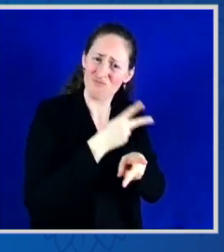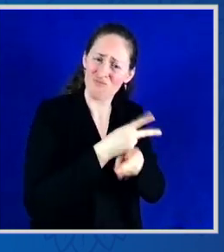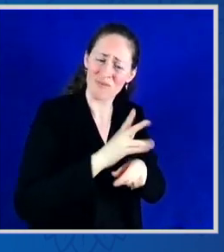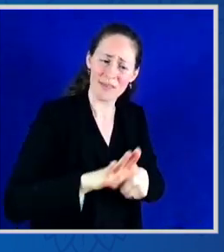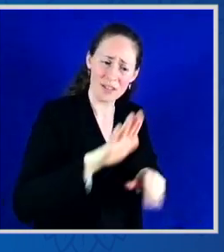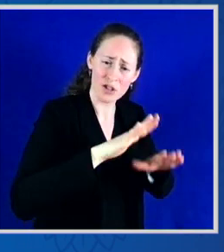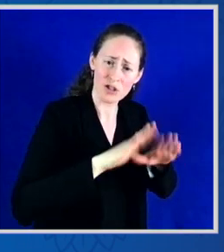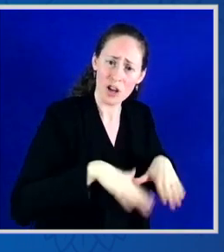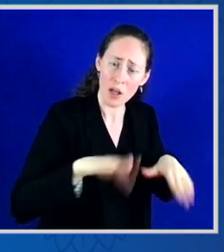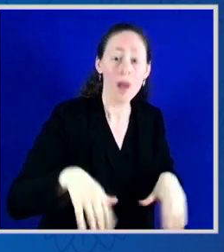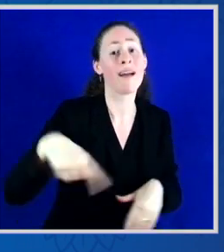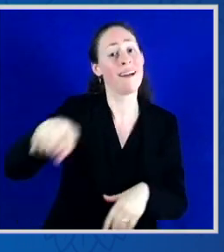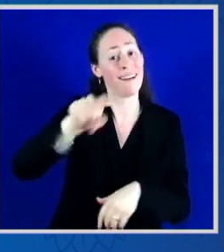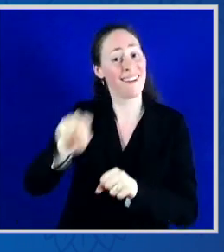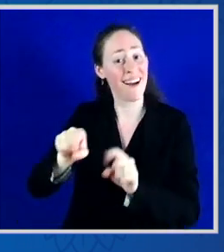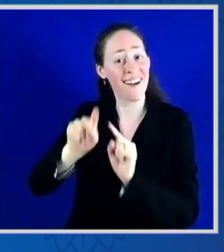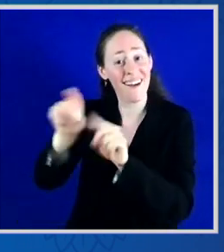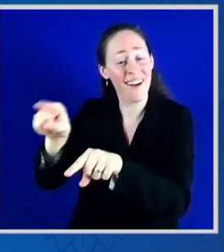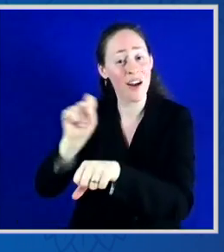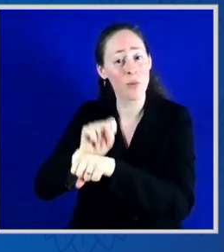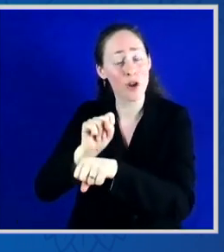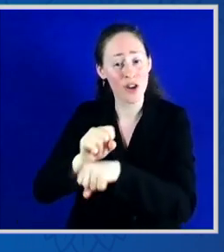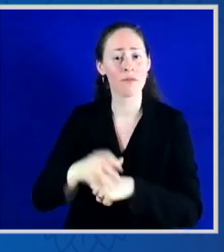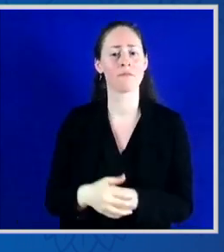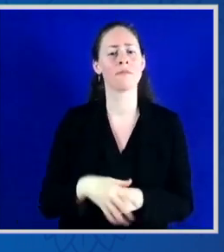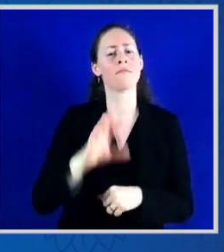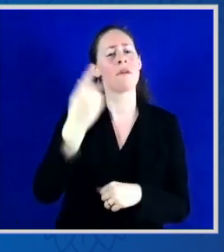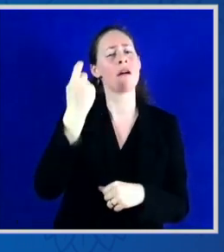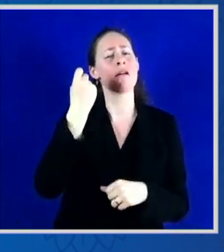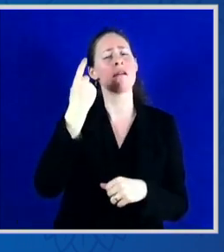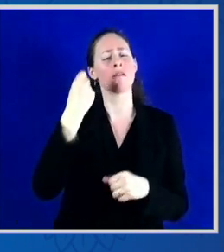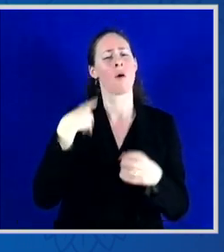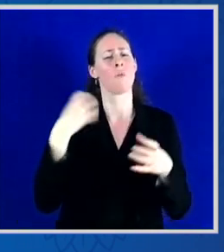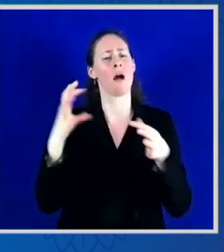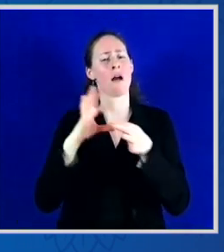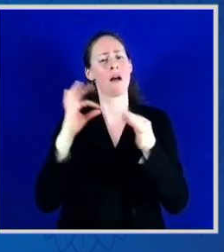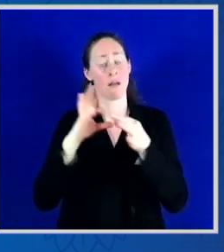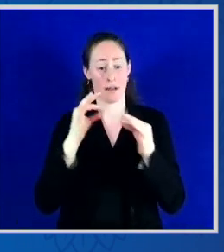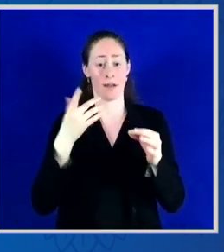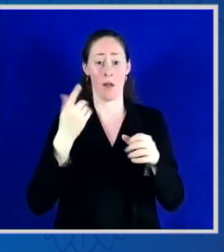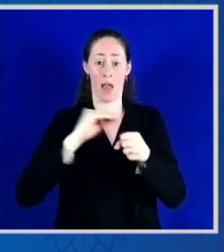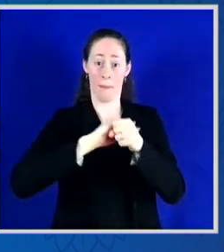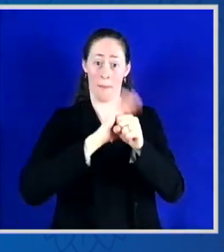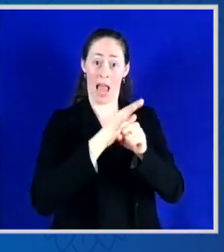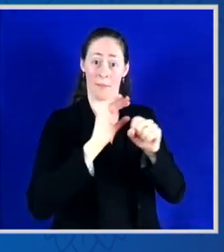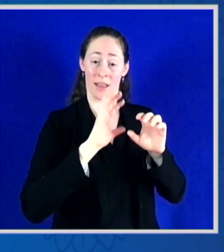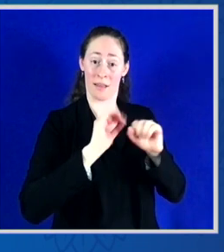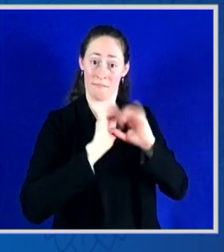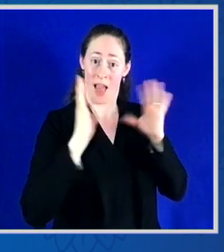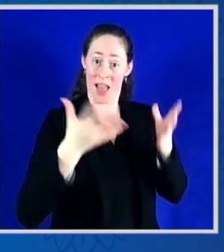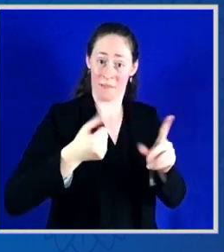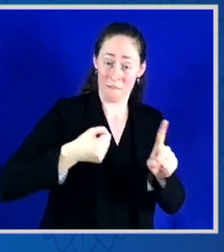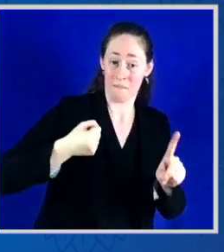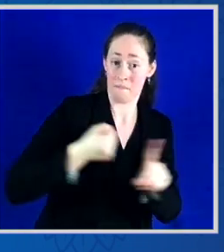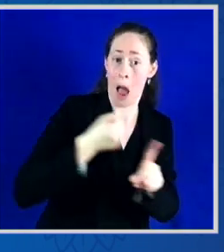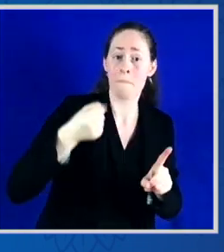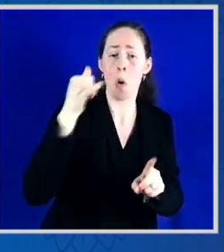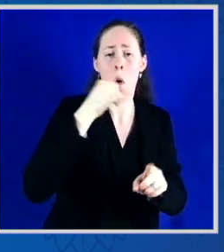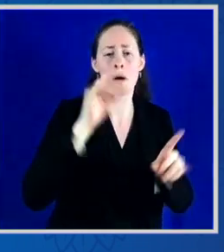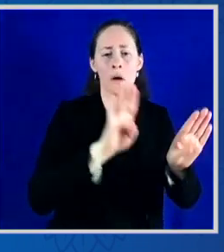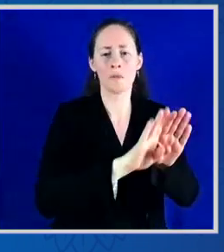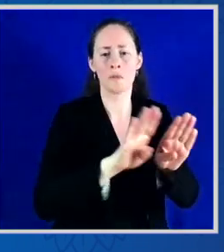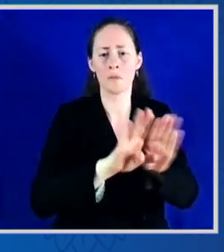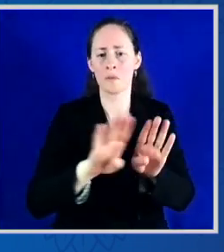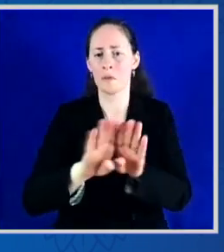When the pandemic hit and everything closed, we knew that our children needed for us to remain open. Many of their parents